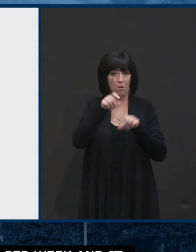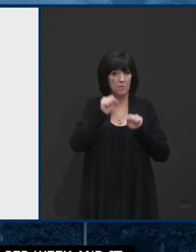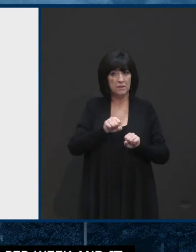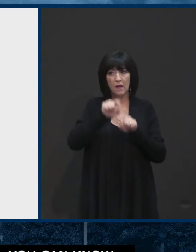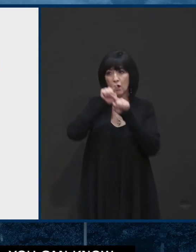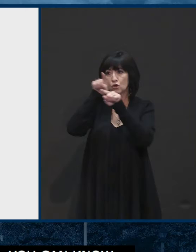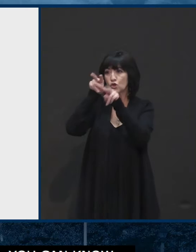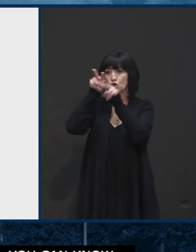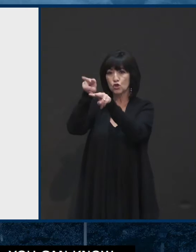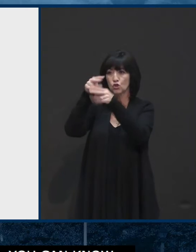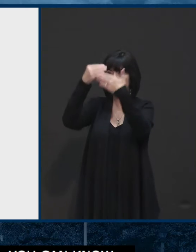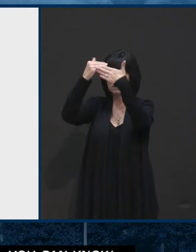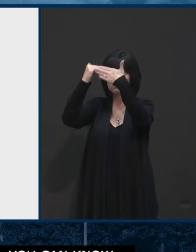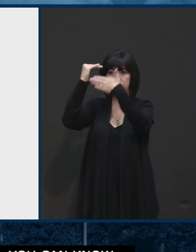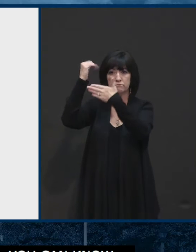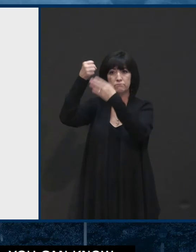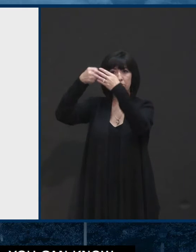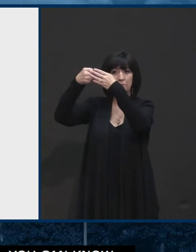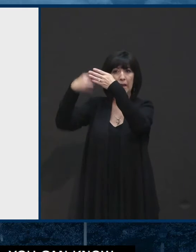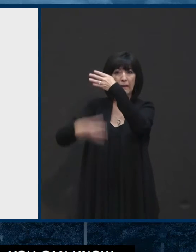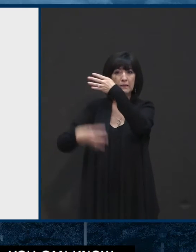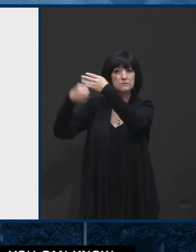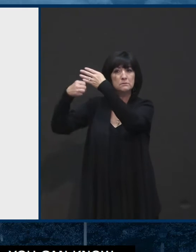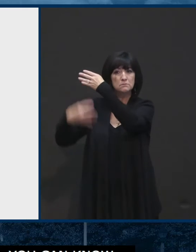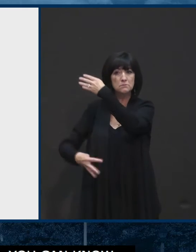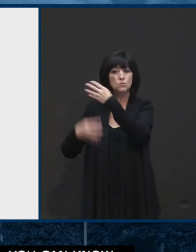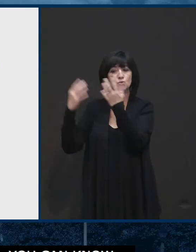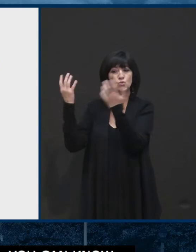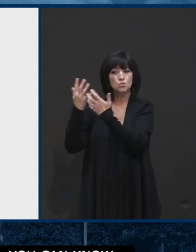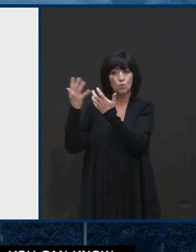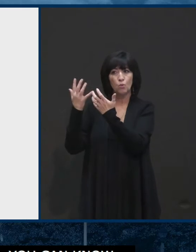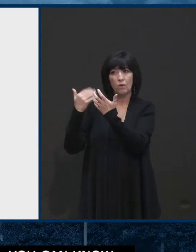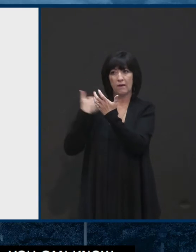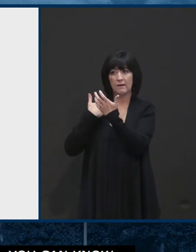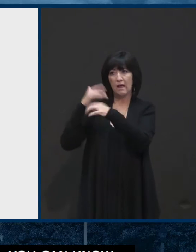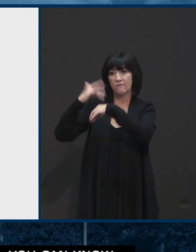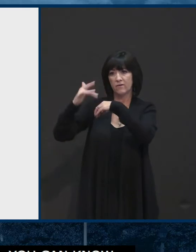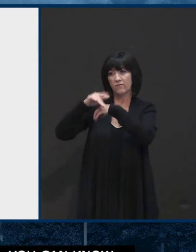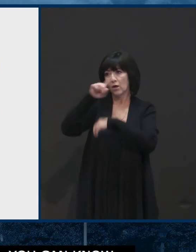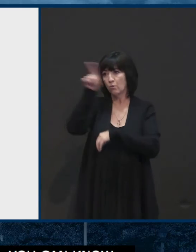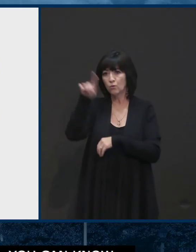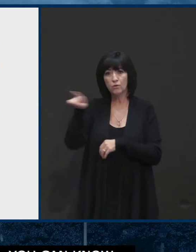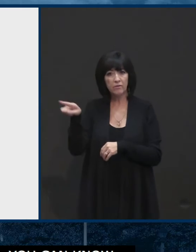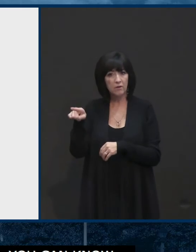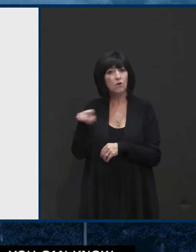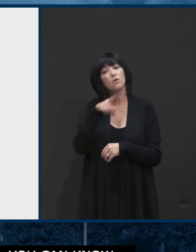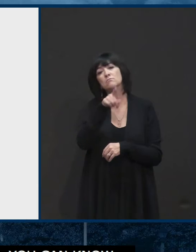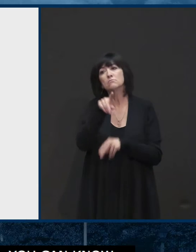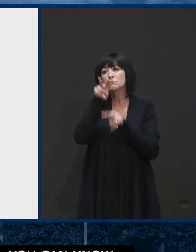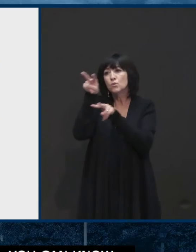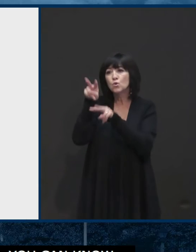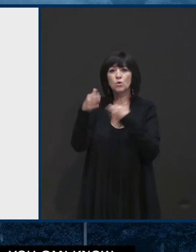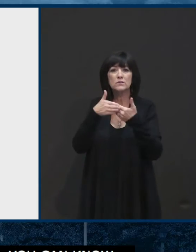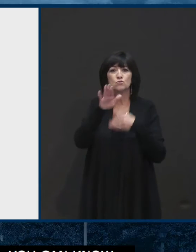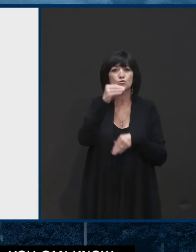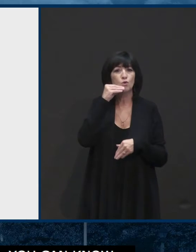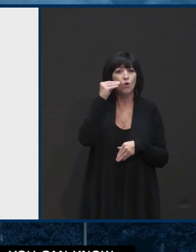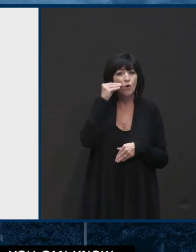de.gov/get-tested, and all the sites that AJ talked about will be up there. You can get information about your at-home vault